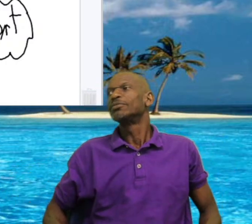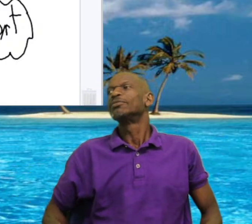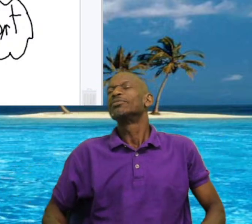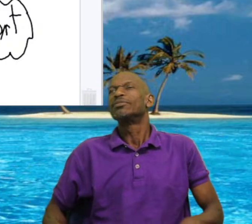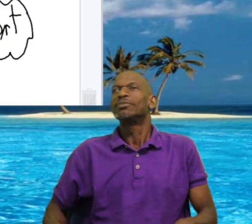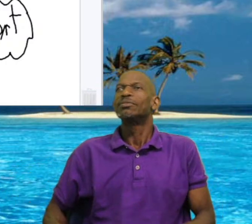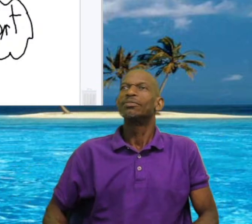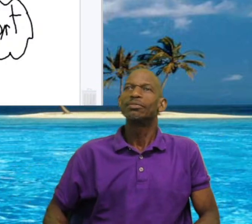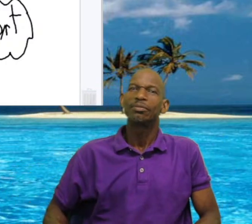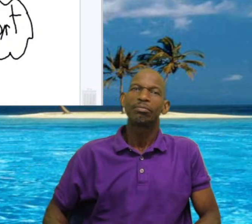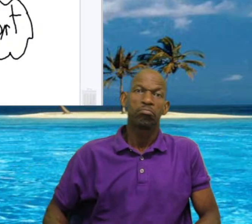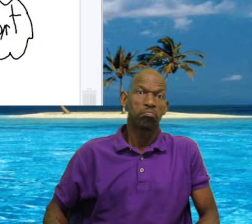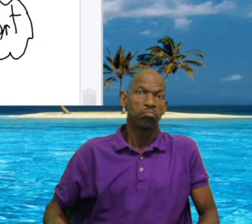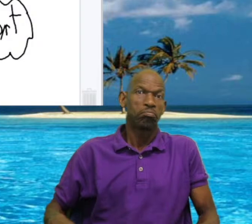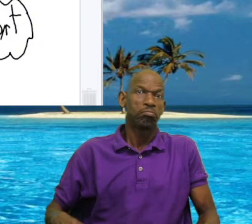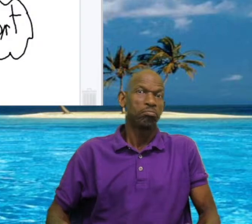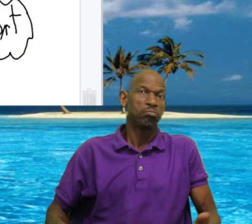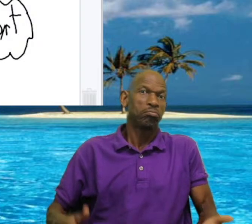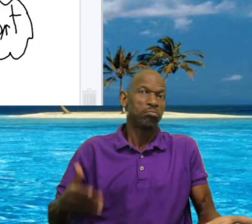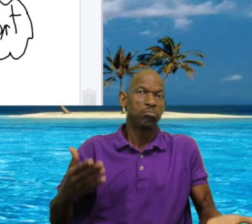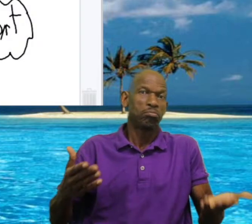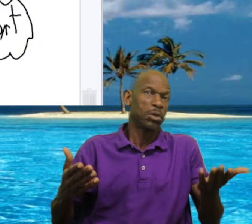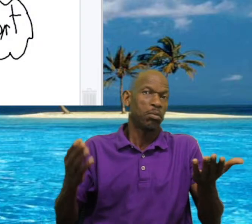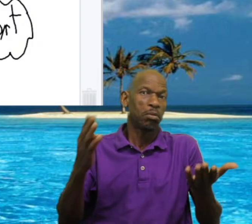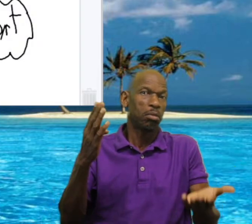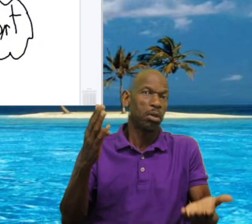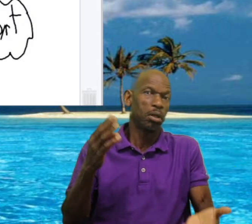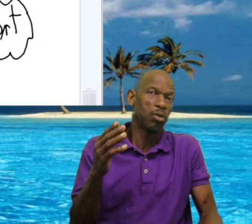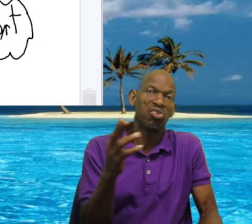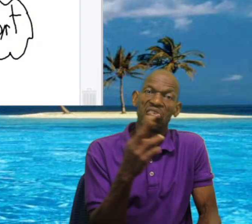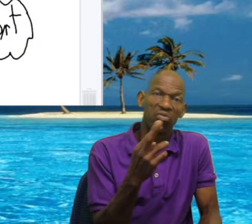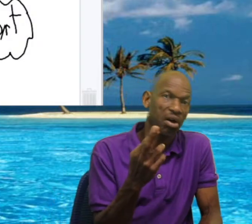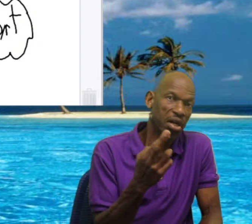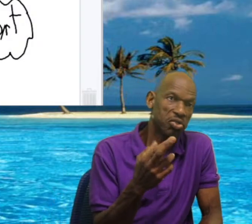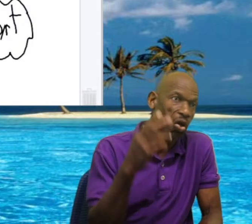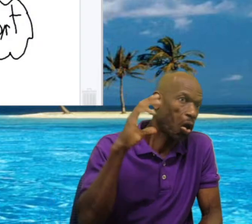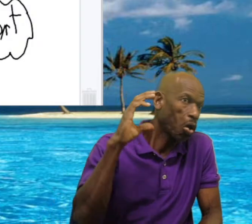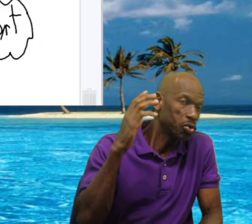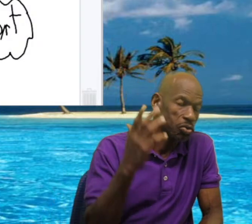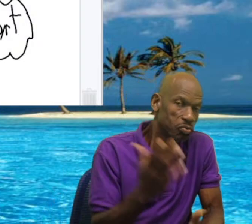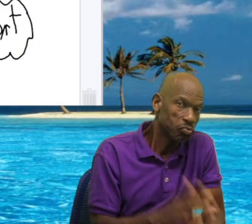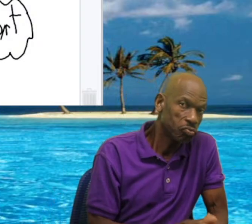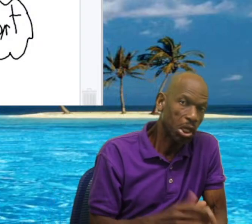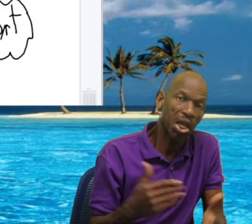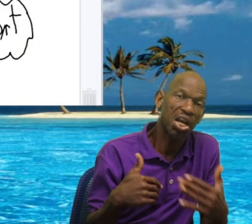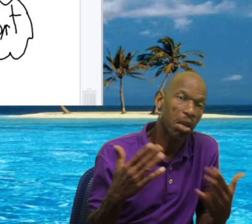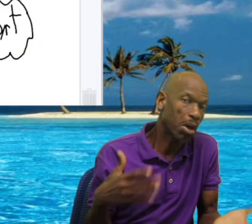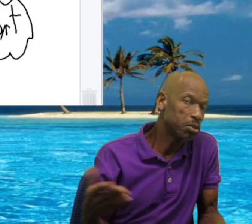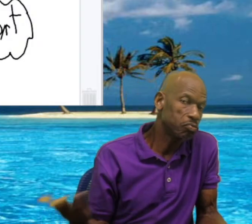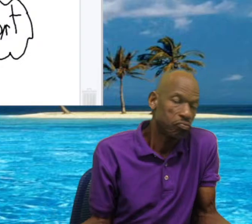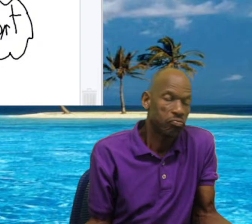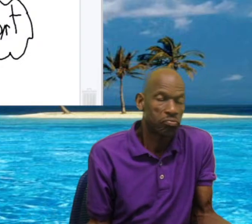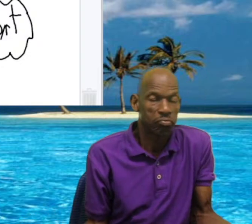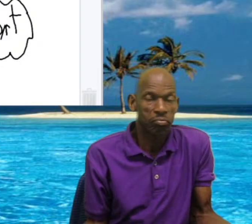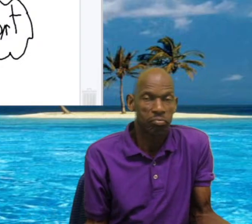And they may be brothers. You're talking about brothers or something like that. So you're comparing them. You're comparing